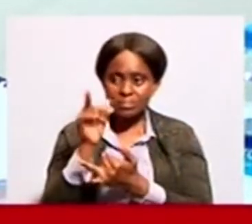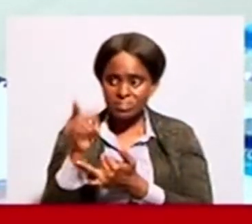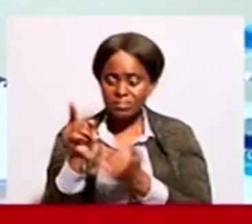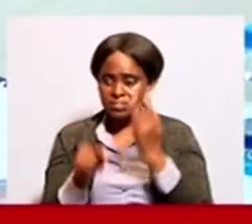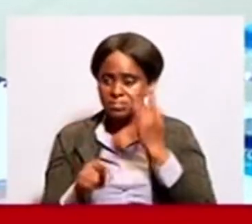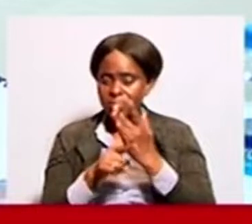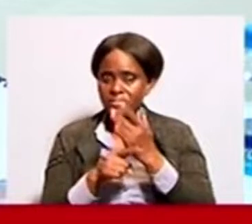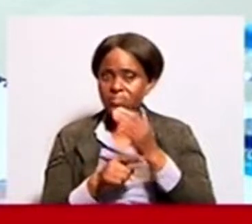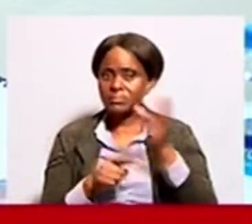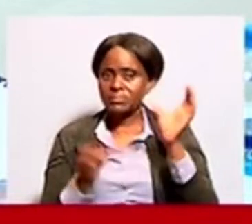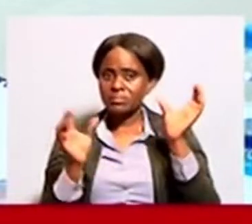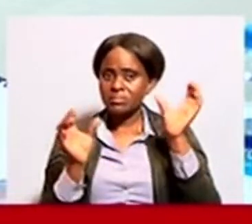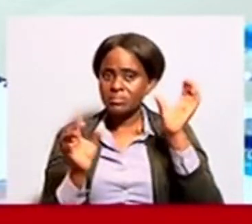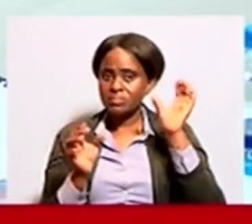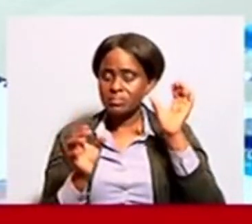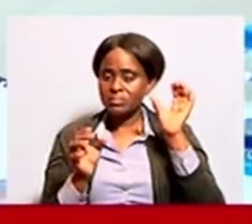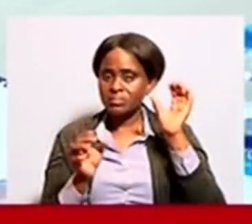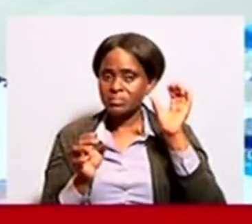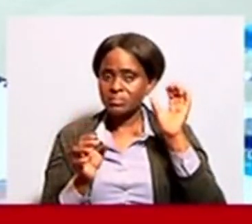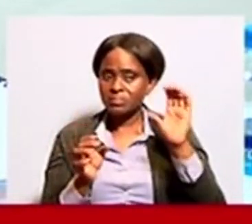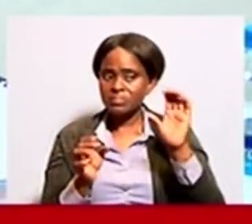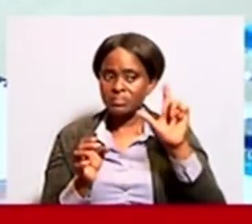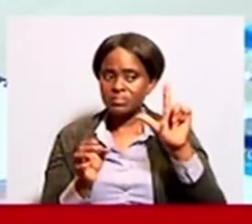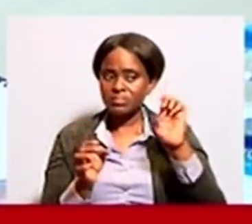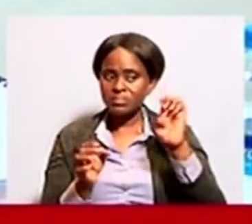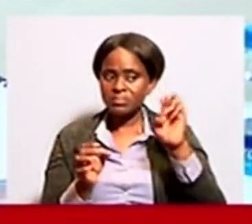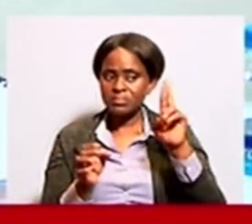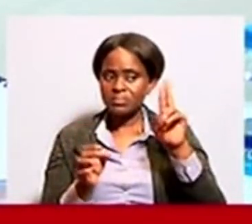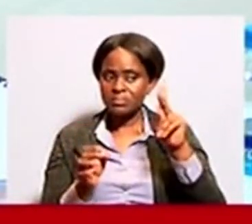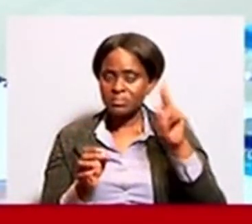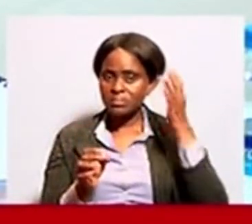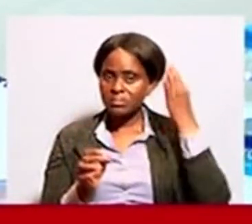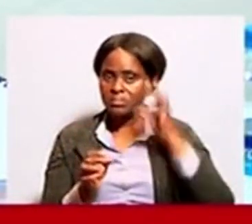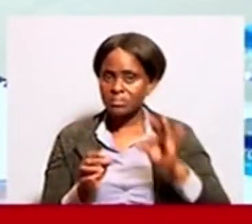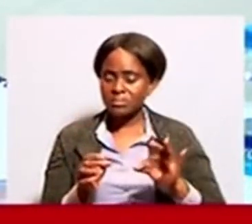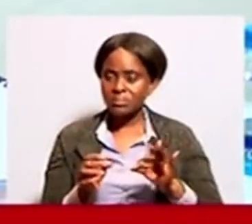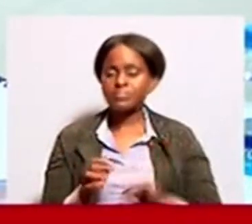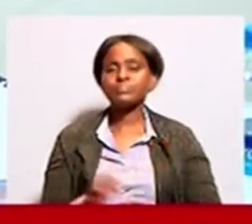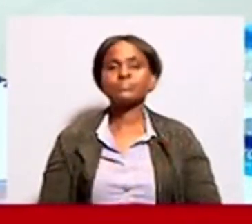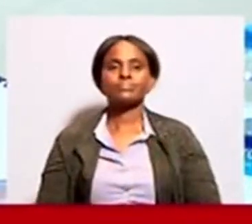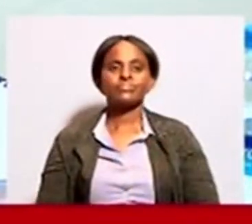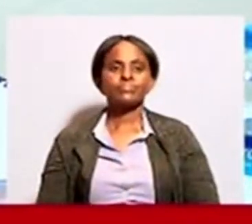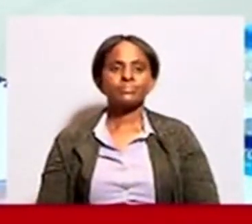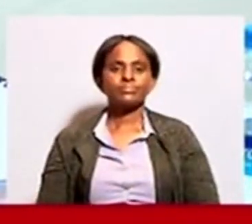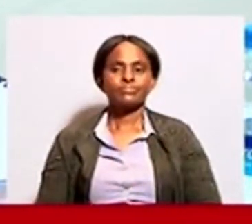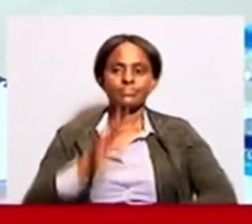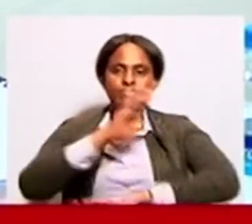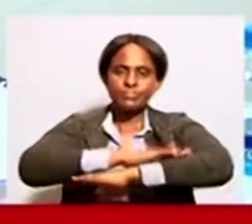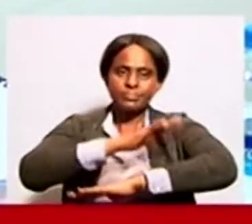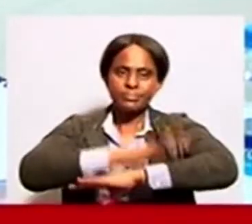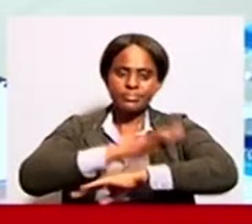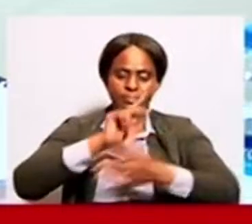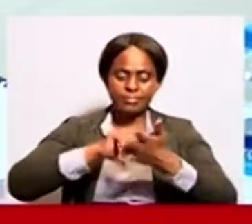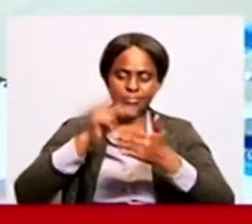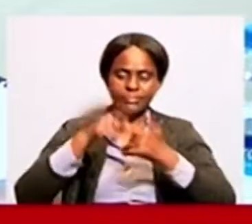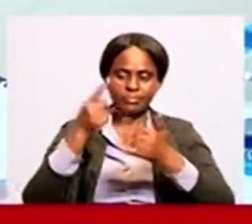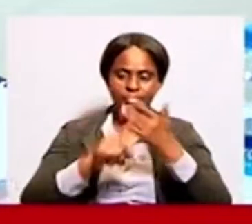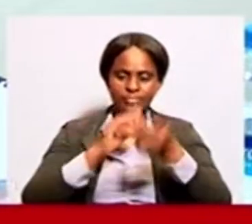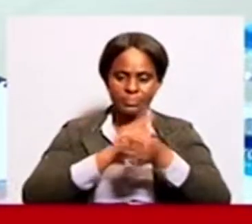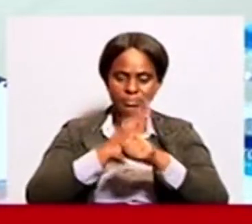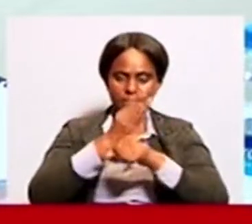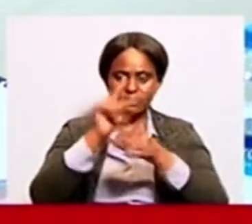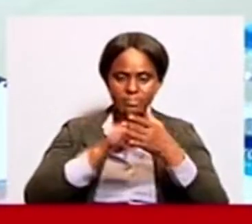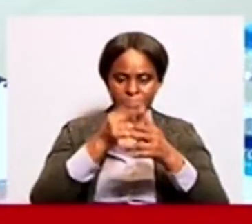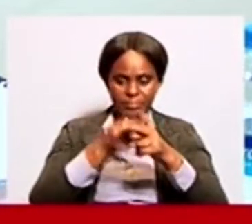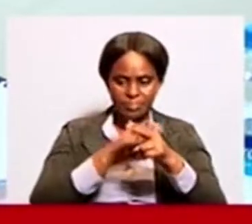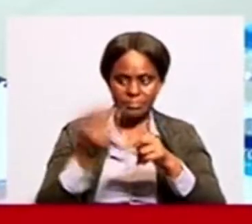town clerk, I want to hear what they are doing on the desks. Because after next month, you are coming here